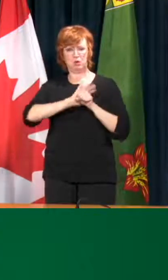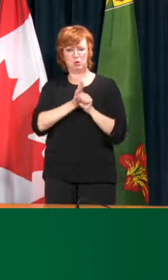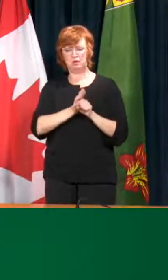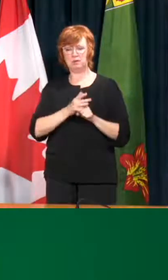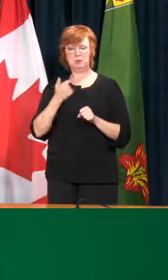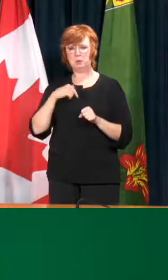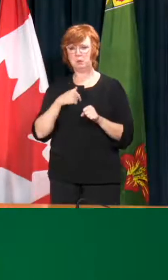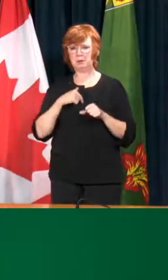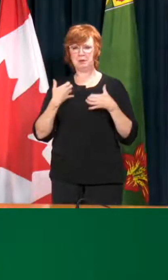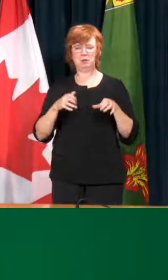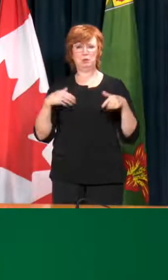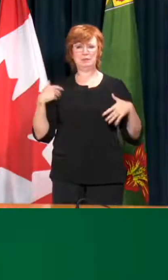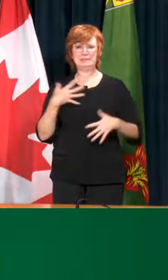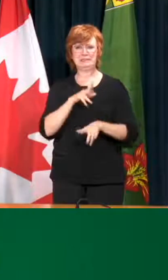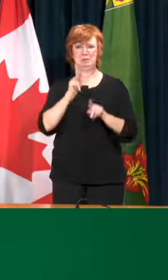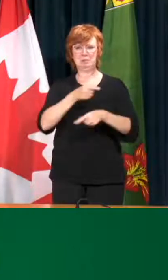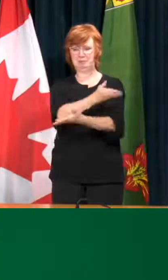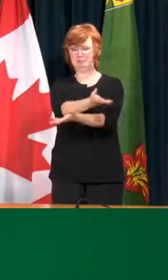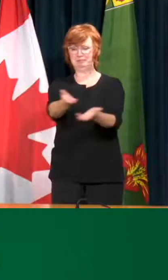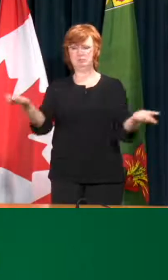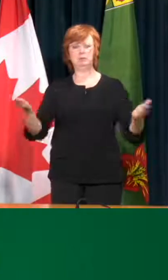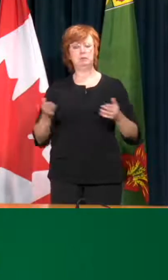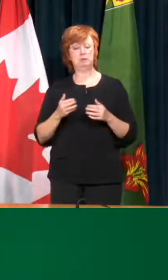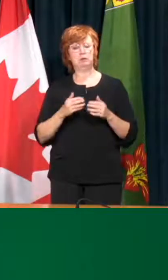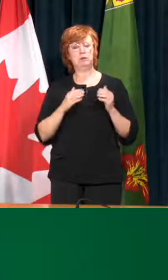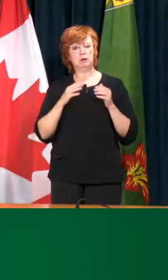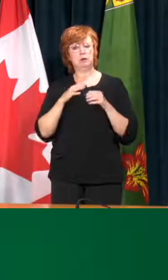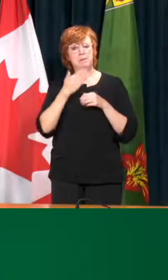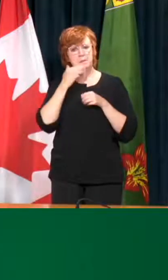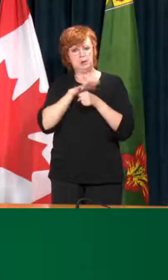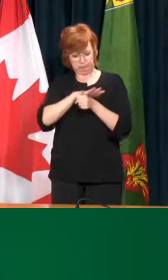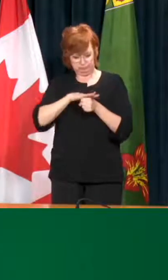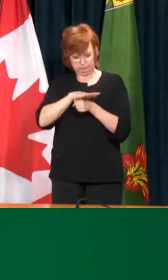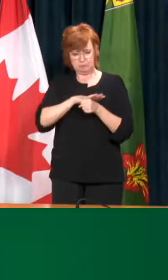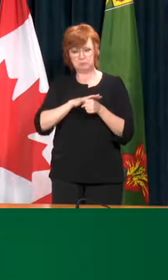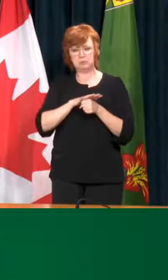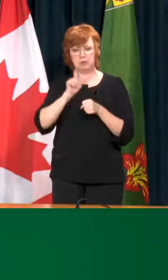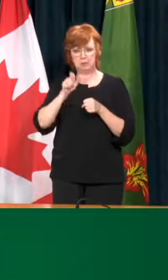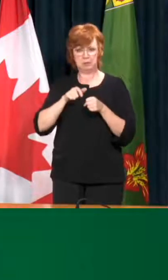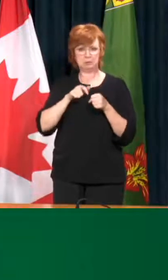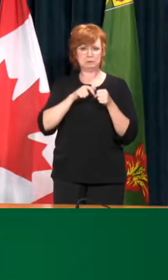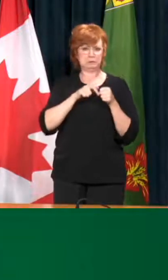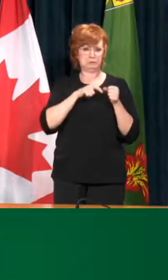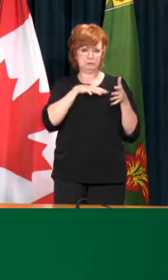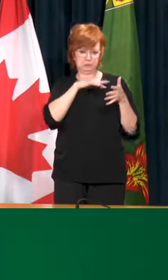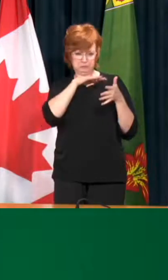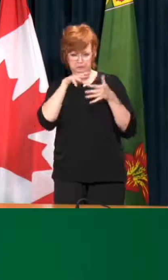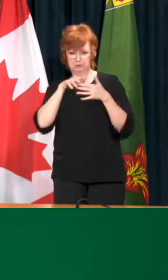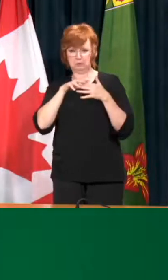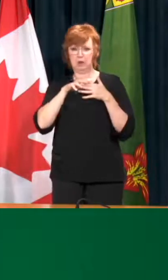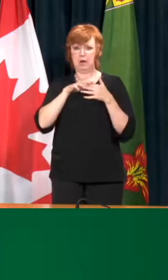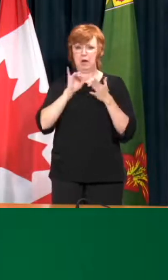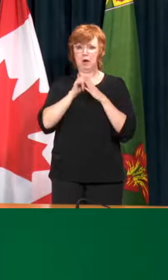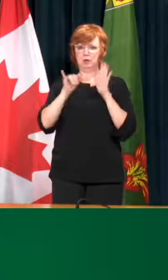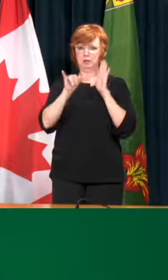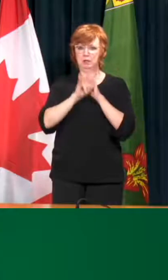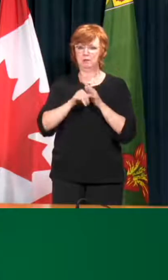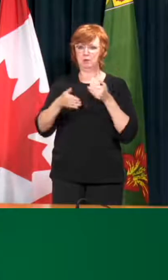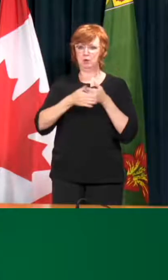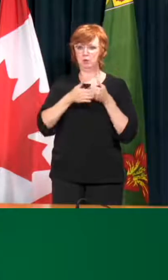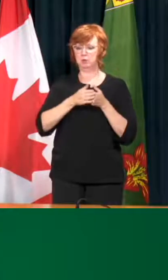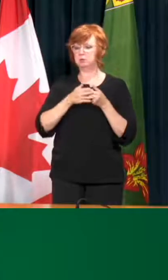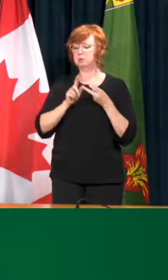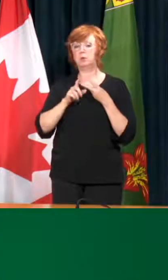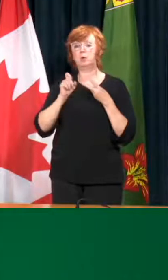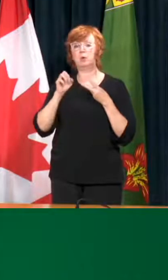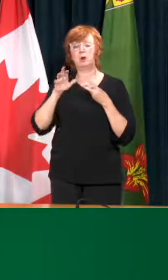happens, and also understand that even when some of these new guidelines are there, how you interact with vendors, for example, is going to be different. You